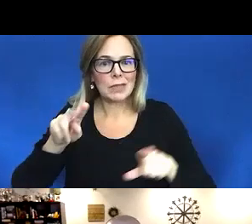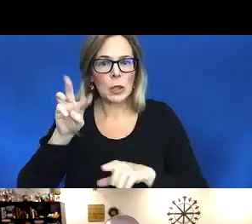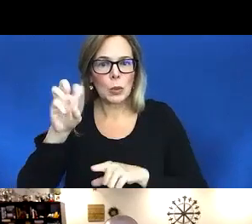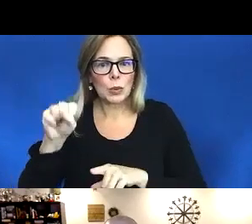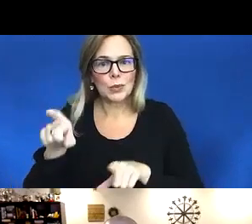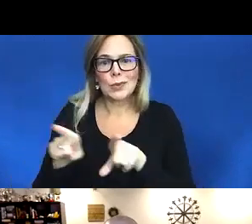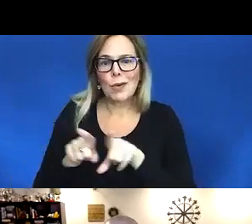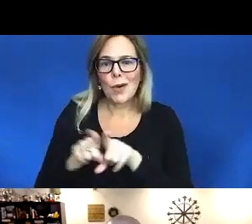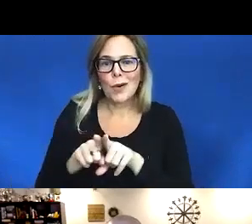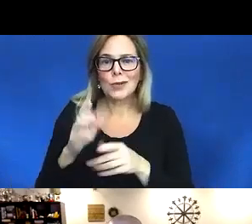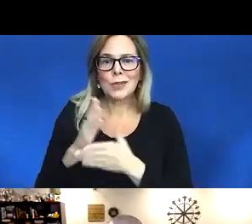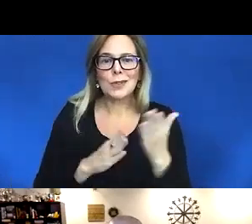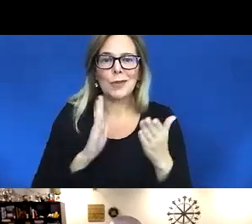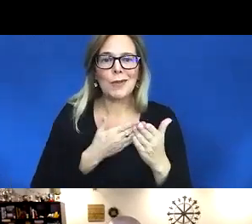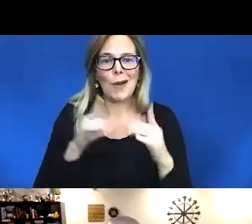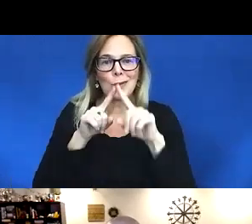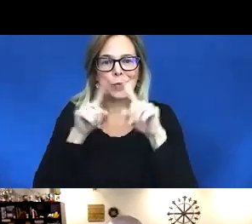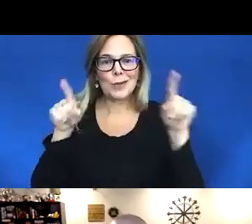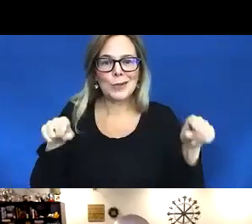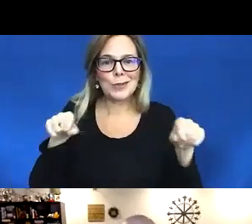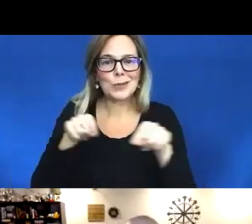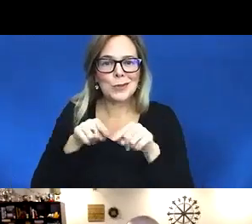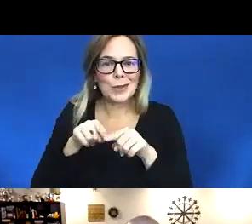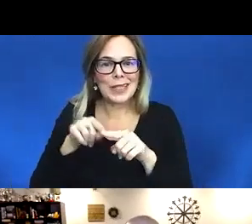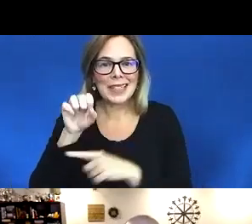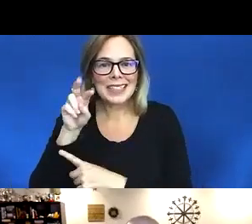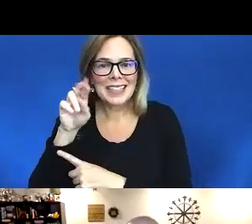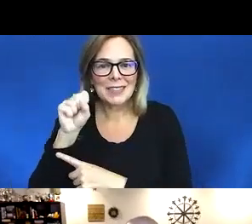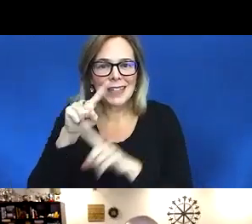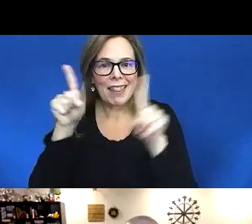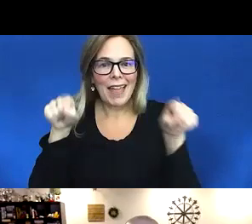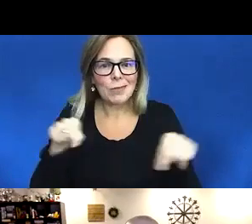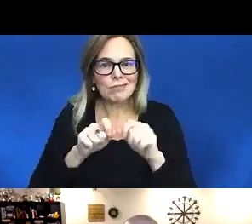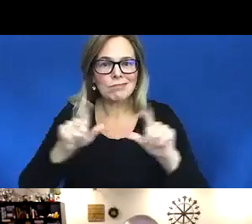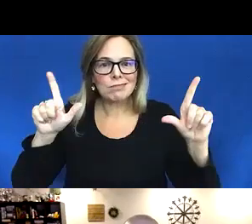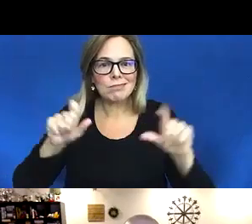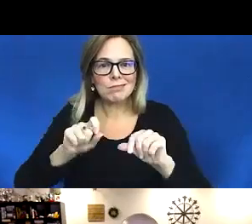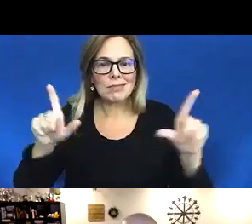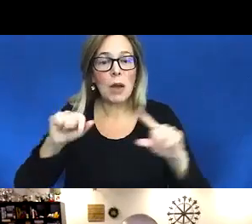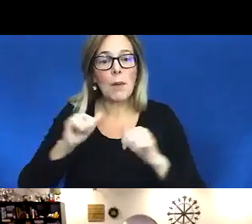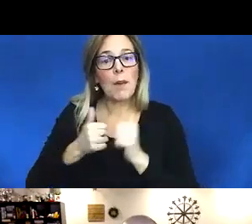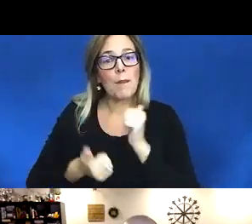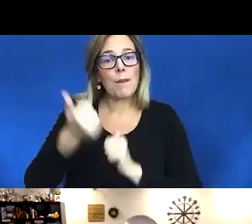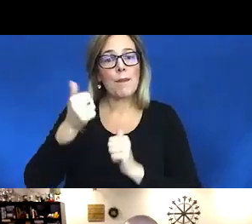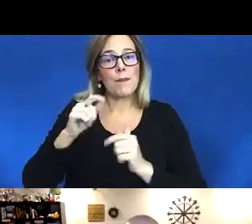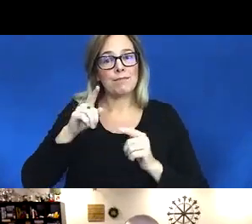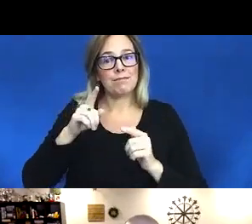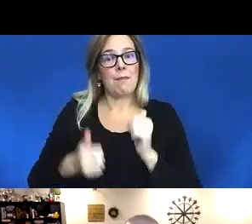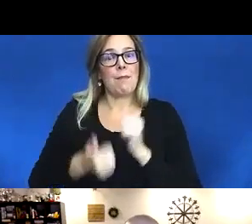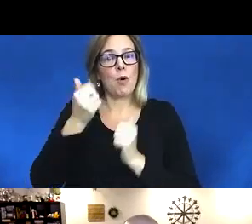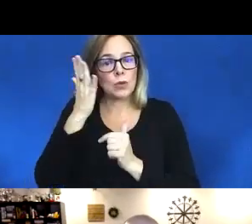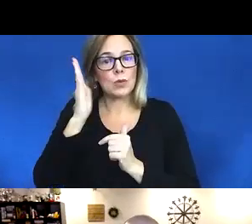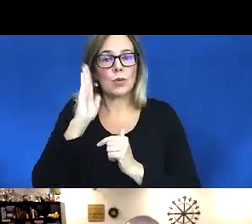of our screensavers, but starting next week, the majority of the organization will be moving to Outlook Online through Exchange